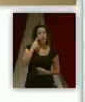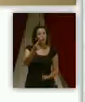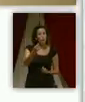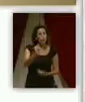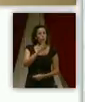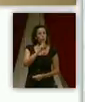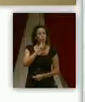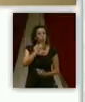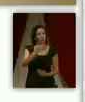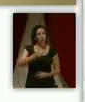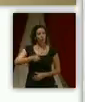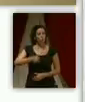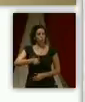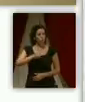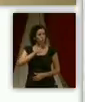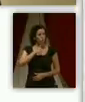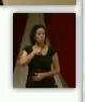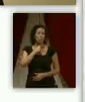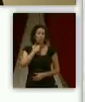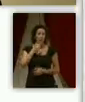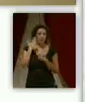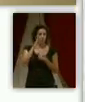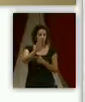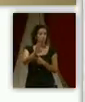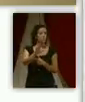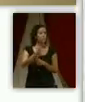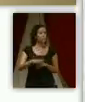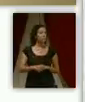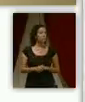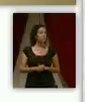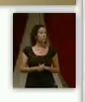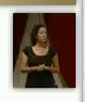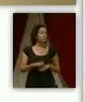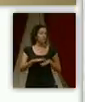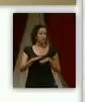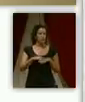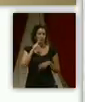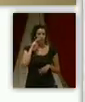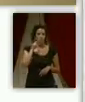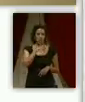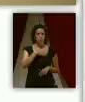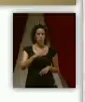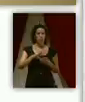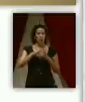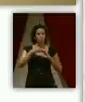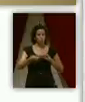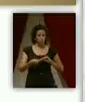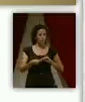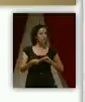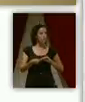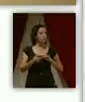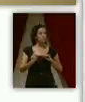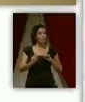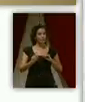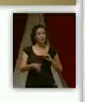their initiative. They've invented the control button that I'd like